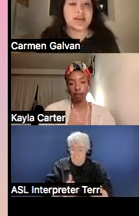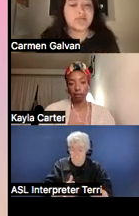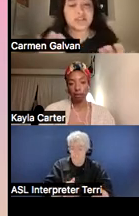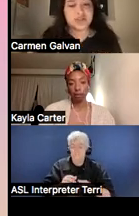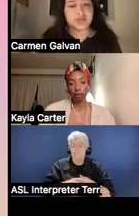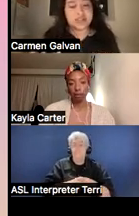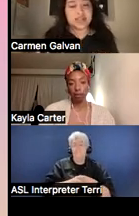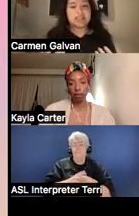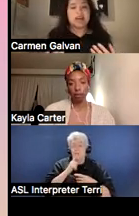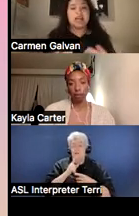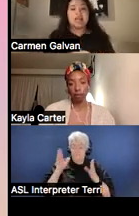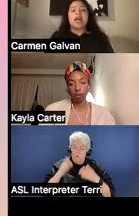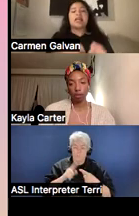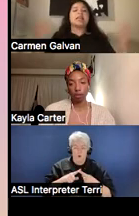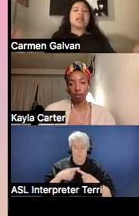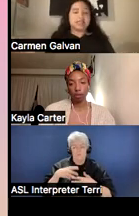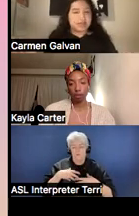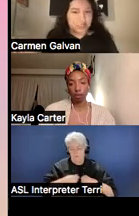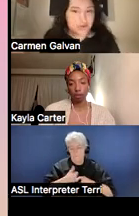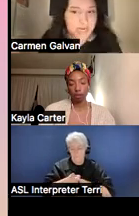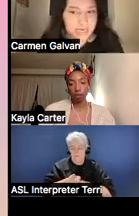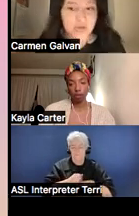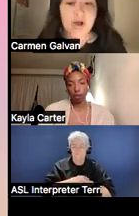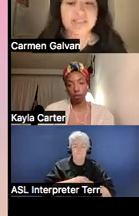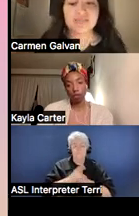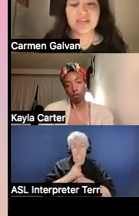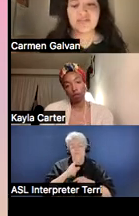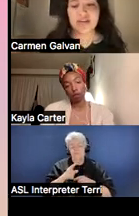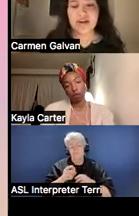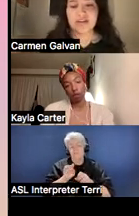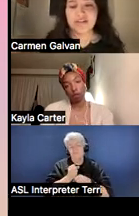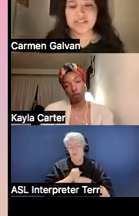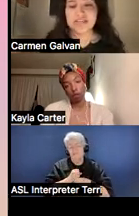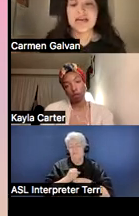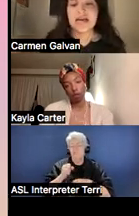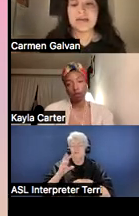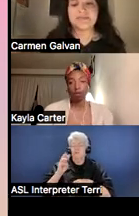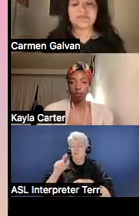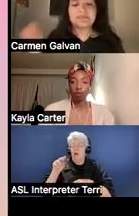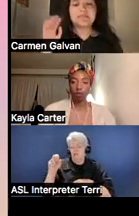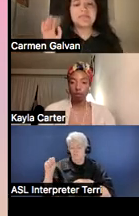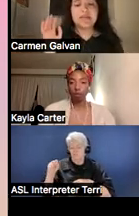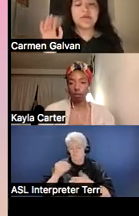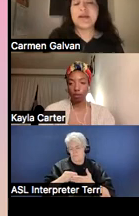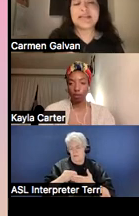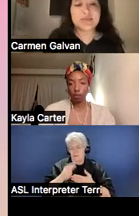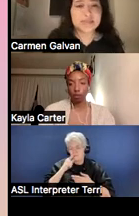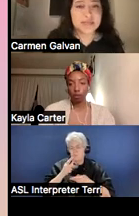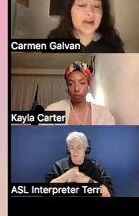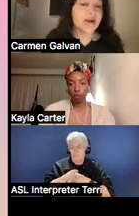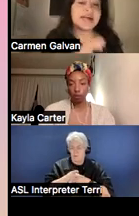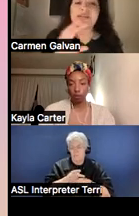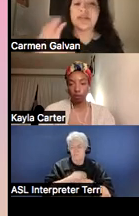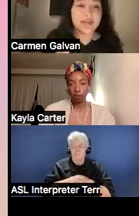grief itself, which is what's necessary. And then again, as I mentioned, creating the wellness fund for caregivers who may need